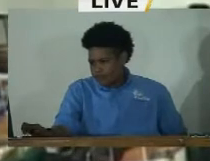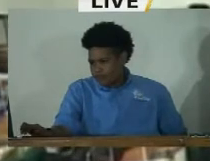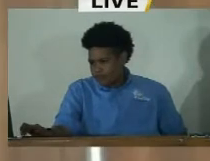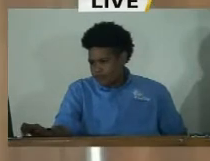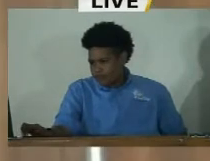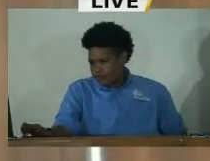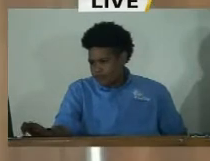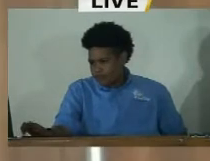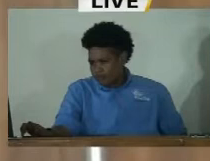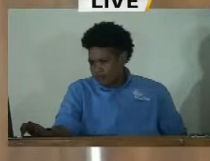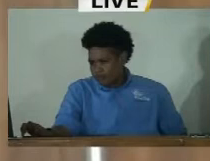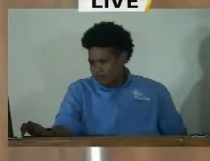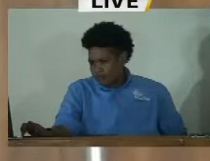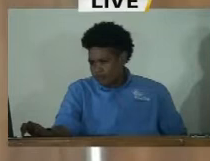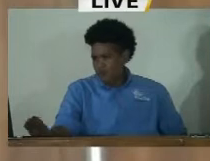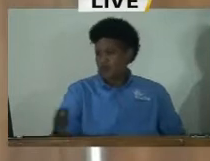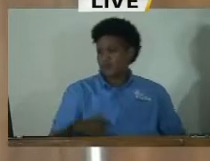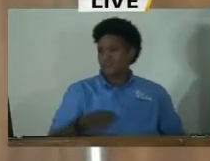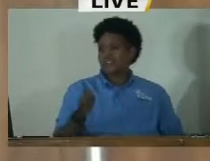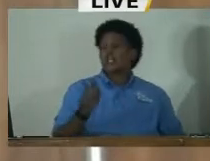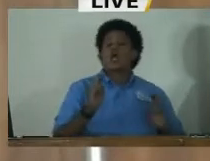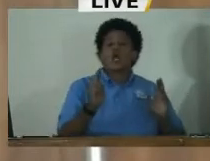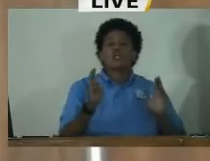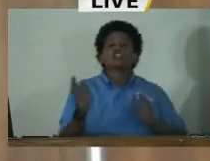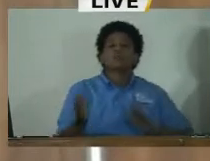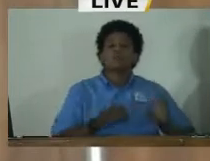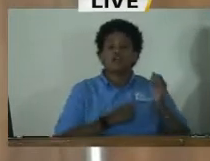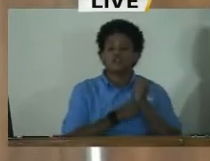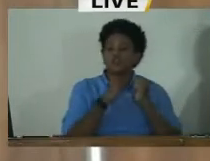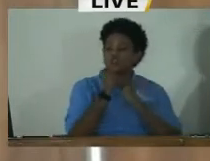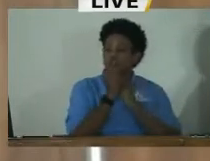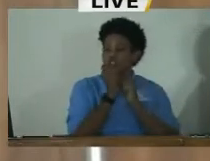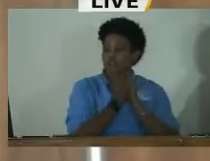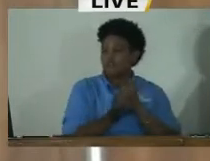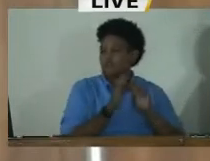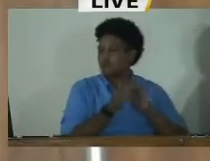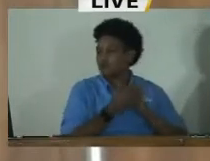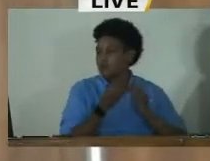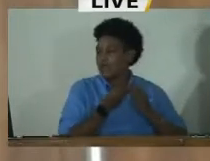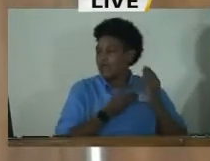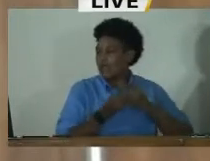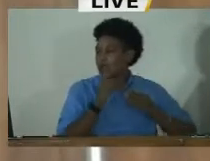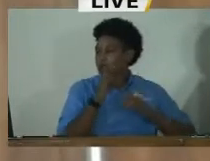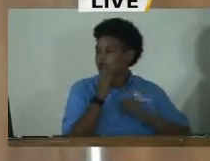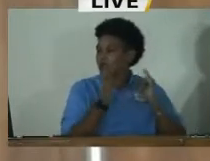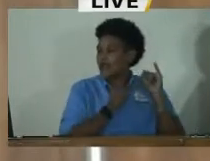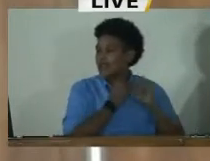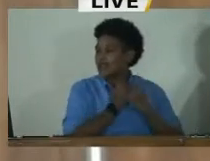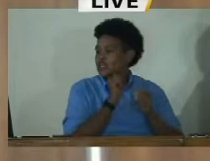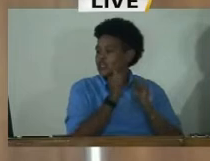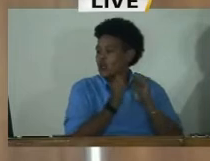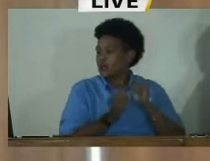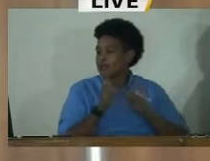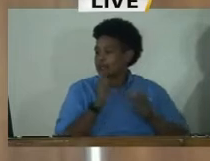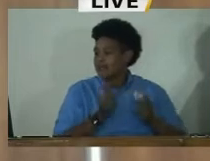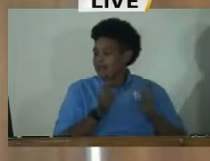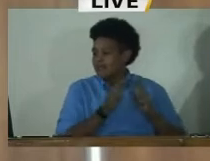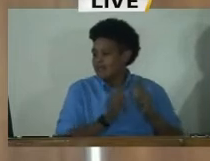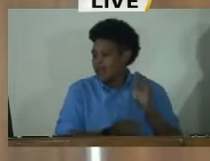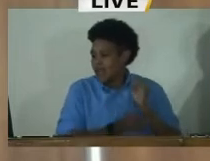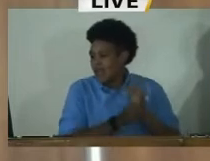to structurally transform Jamaica's economy into an internationally competitive, value-added export